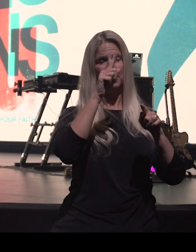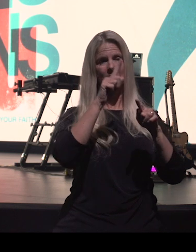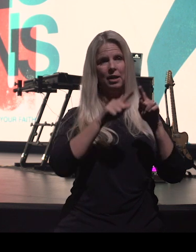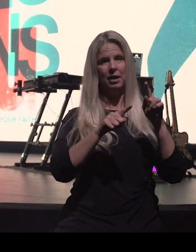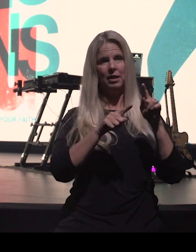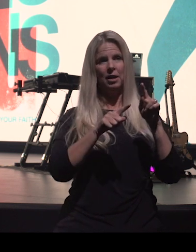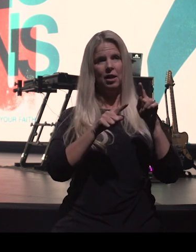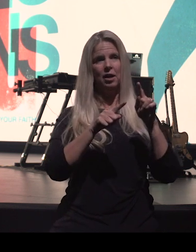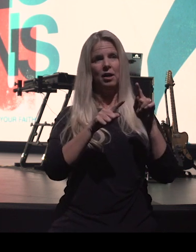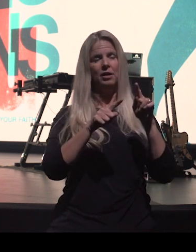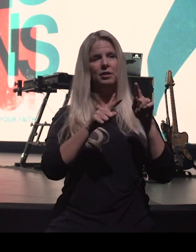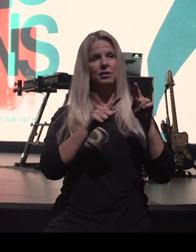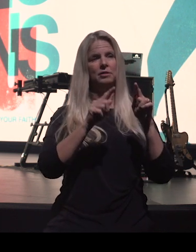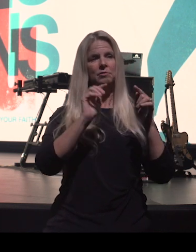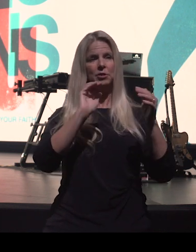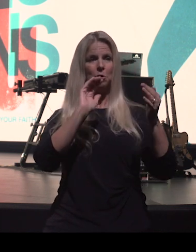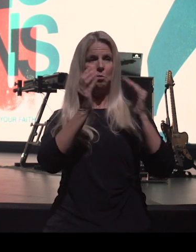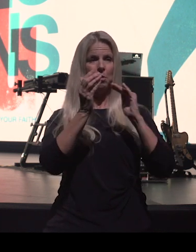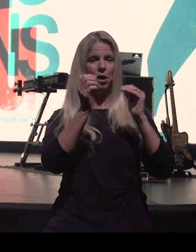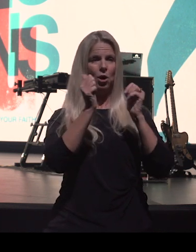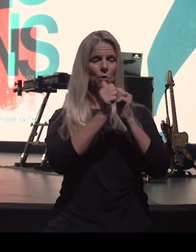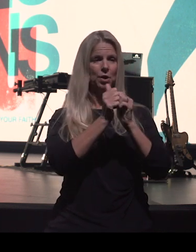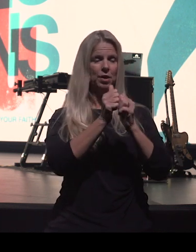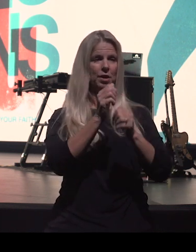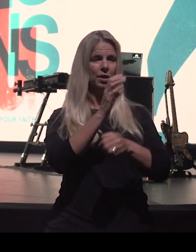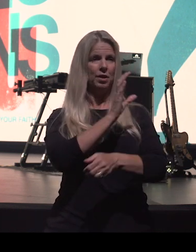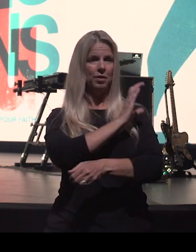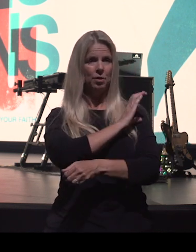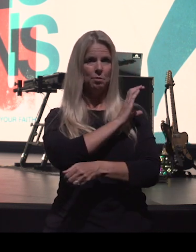of training. So someone here is gonna be challenged,